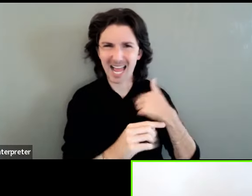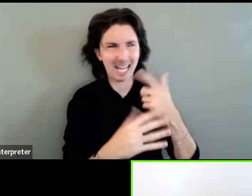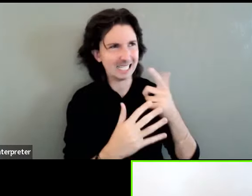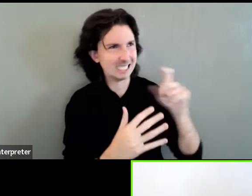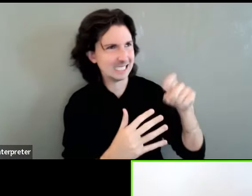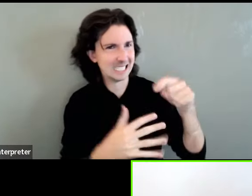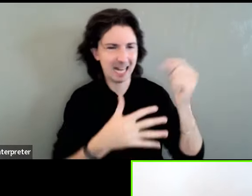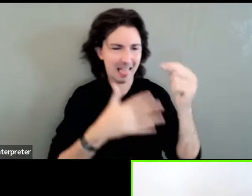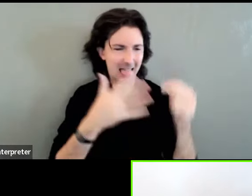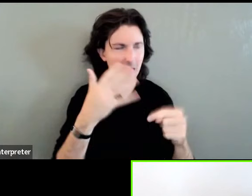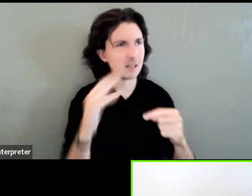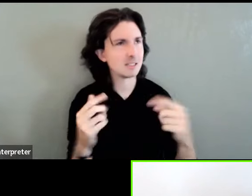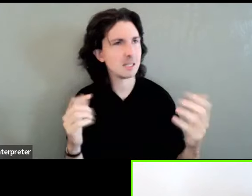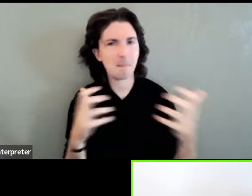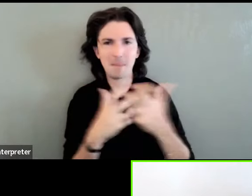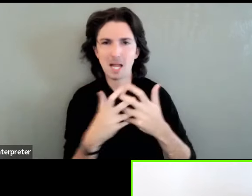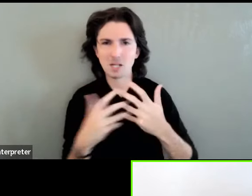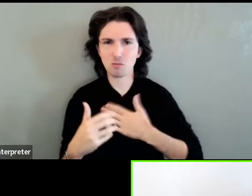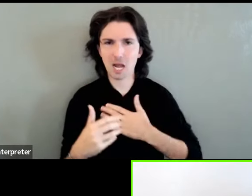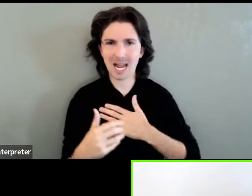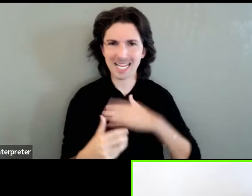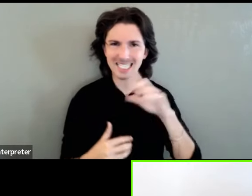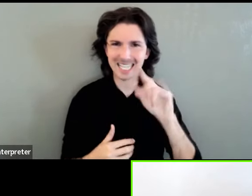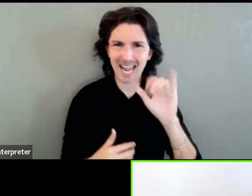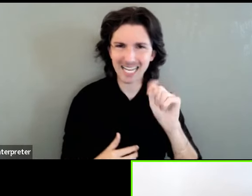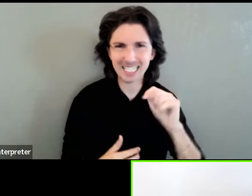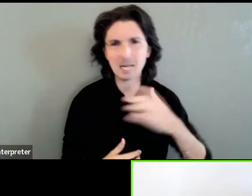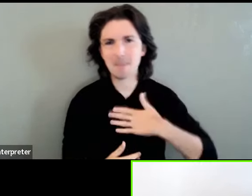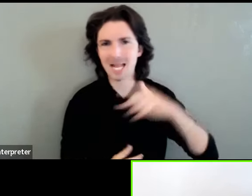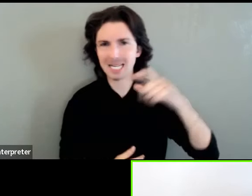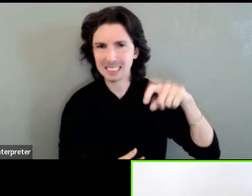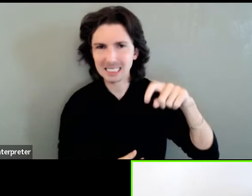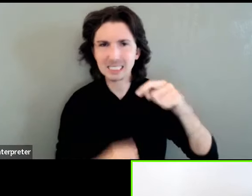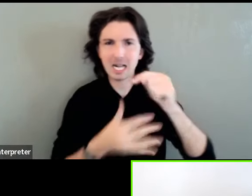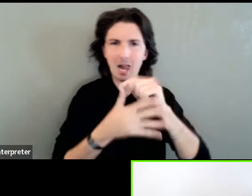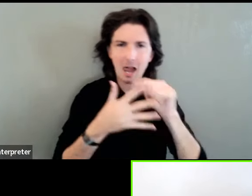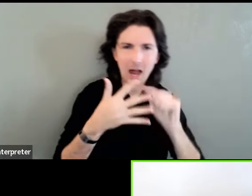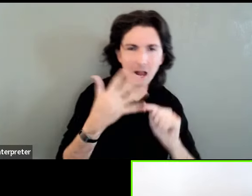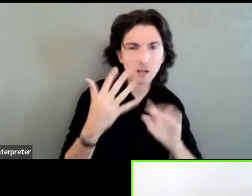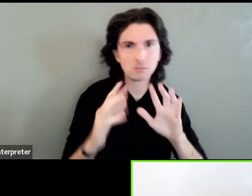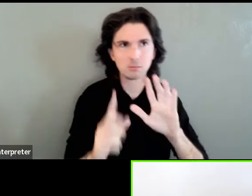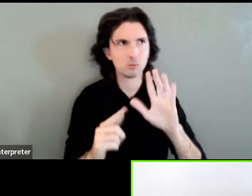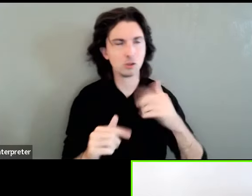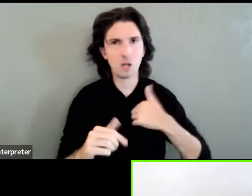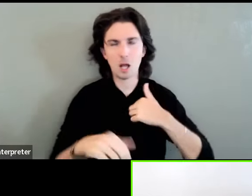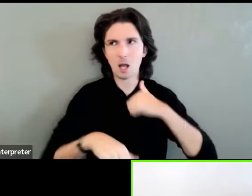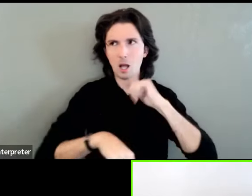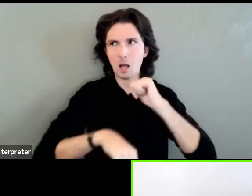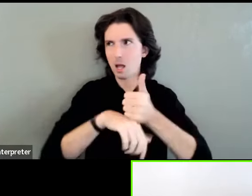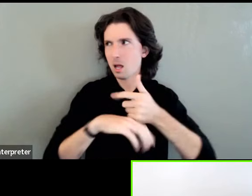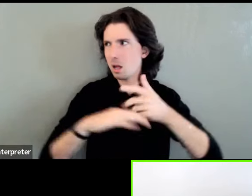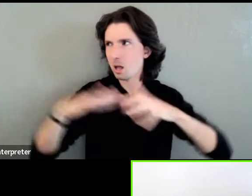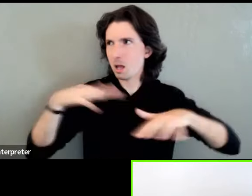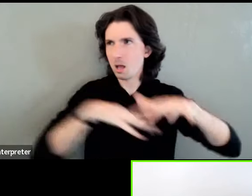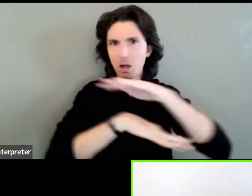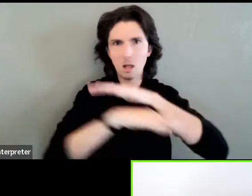page before you start working, rather than having you find yourself in a situation on set where you don't have any